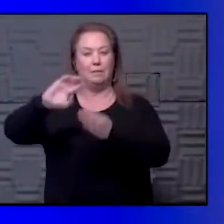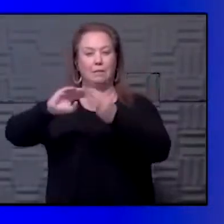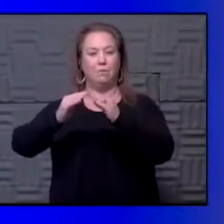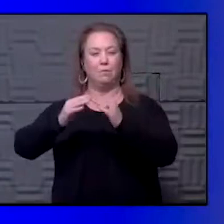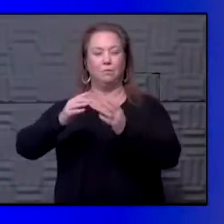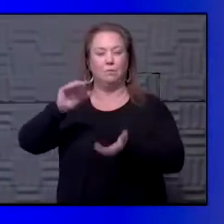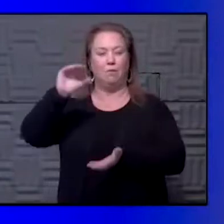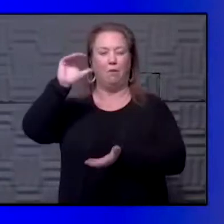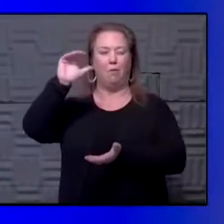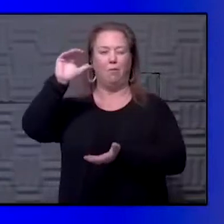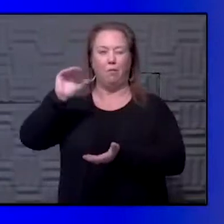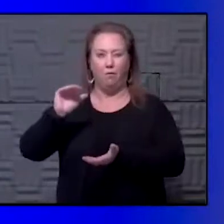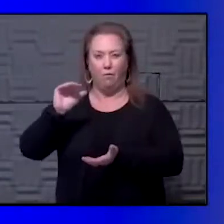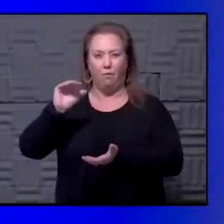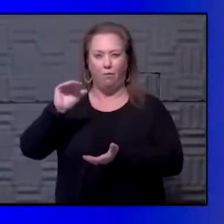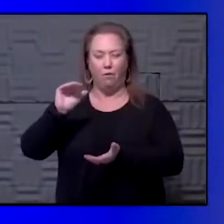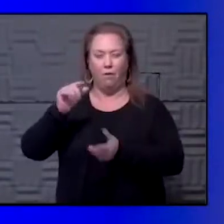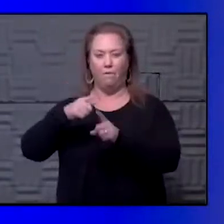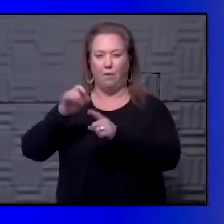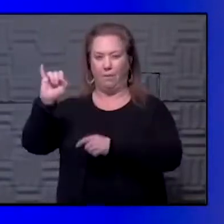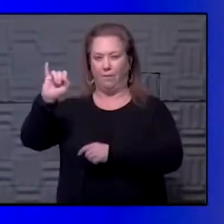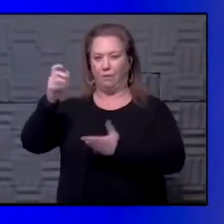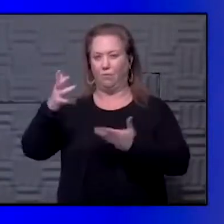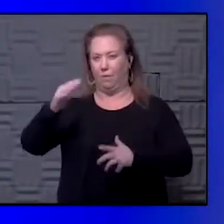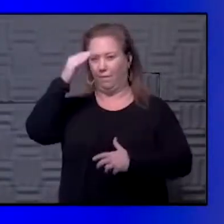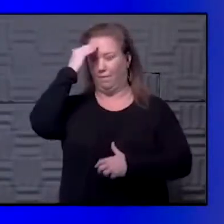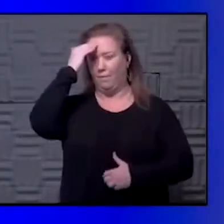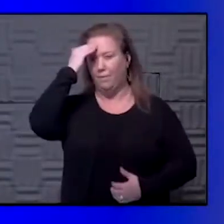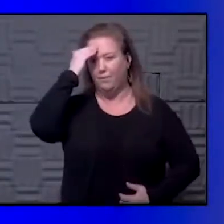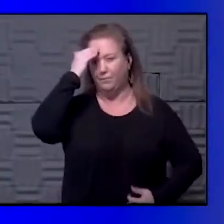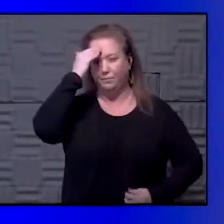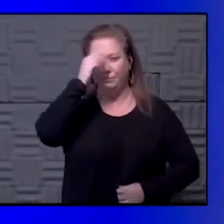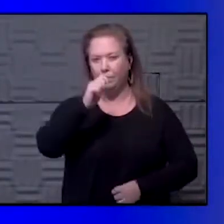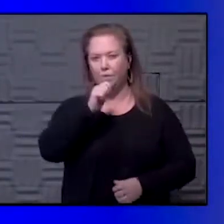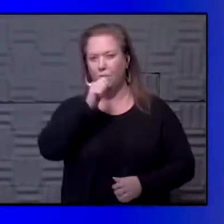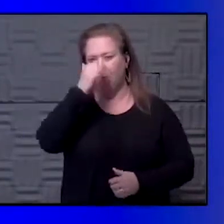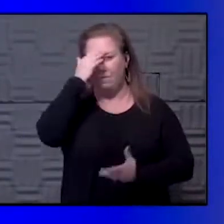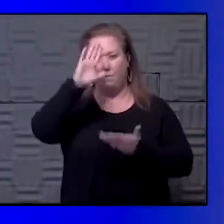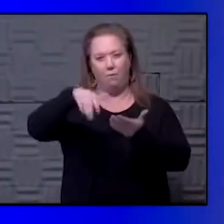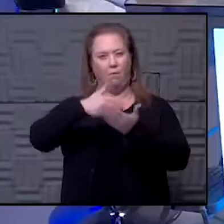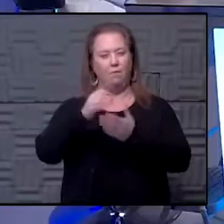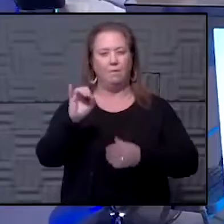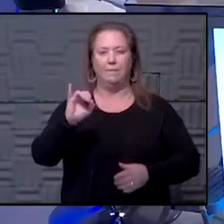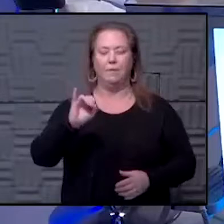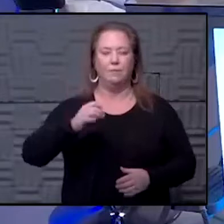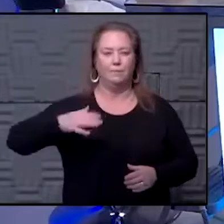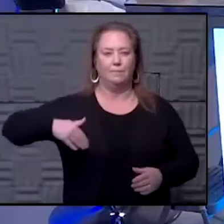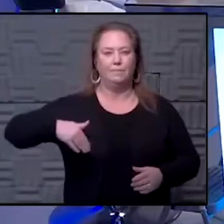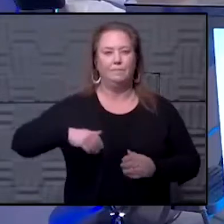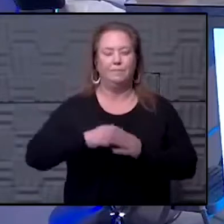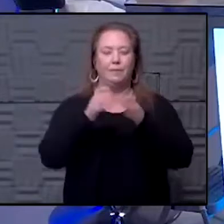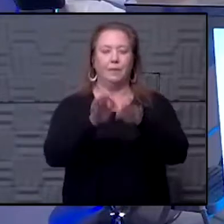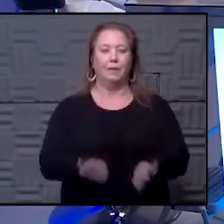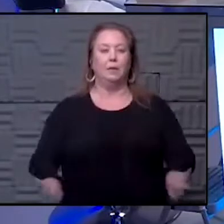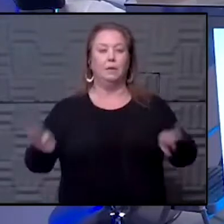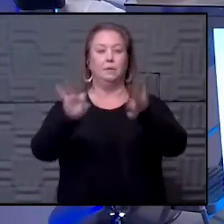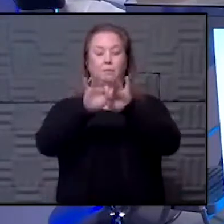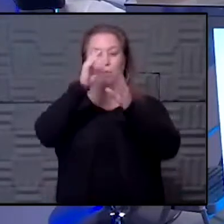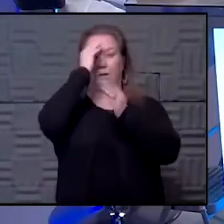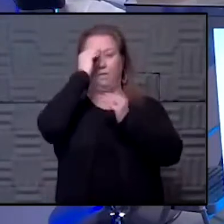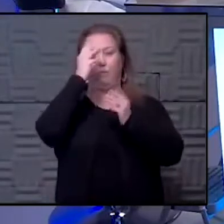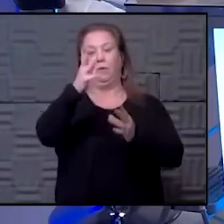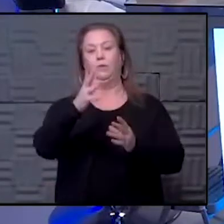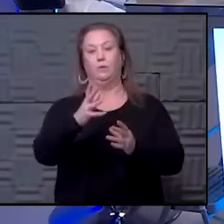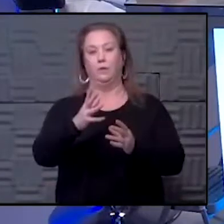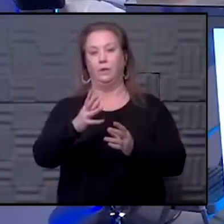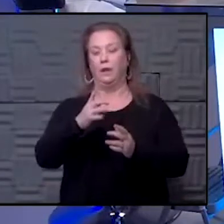low from the infections that we know of, and we know that we don't know all of the infections. Yeah, so that'd be important information to follow. And just to